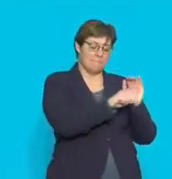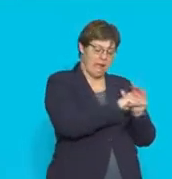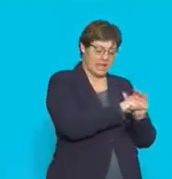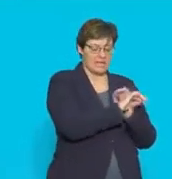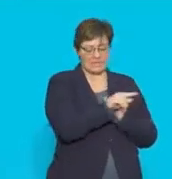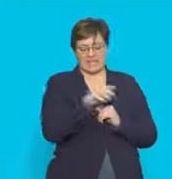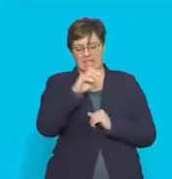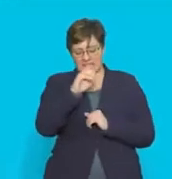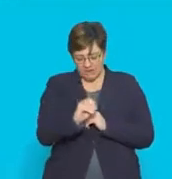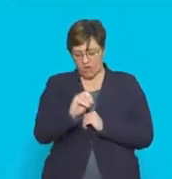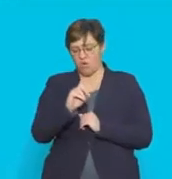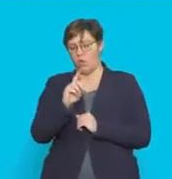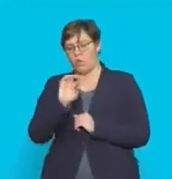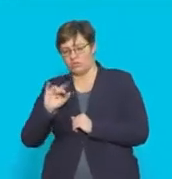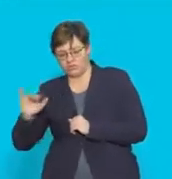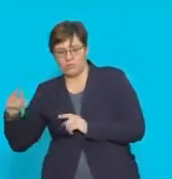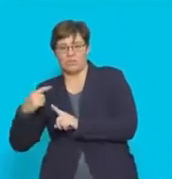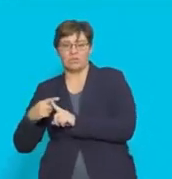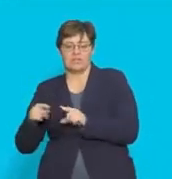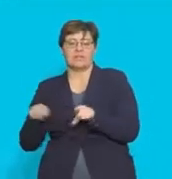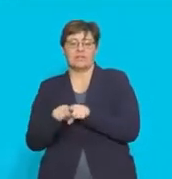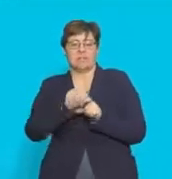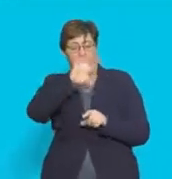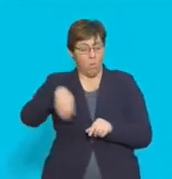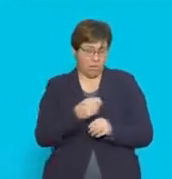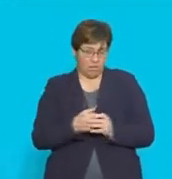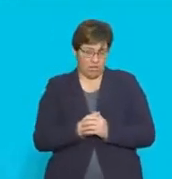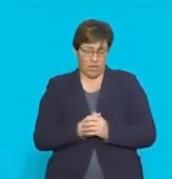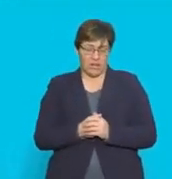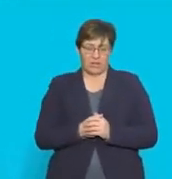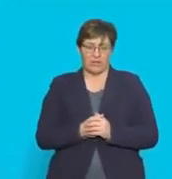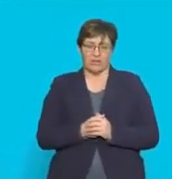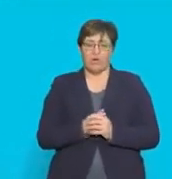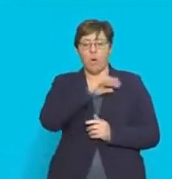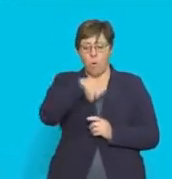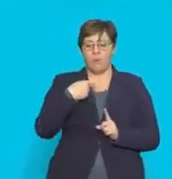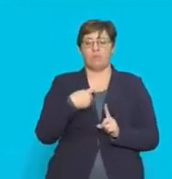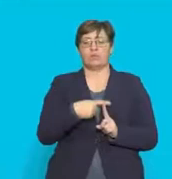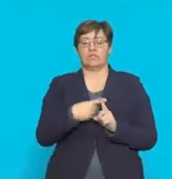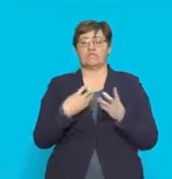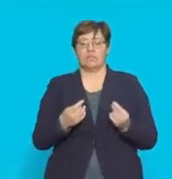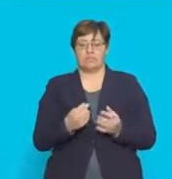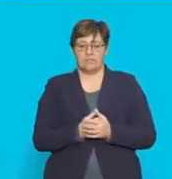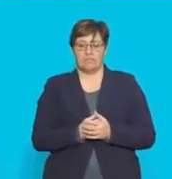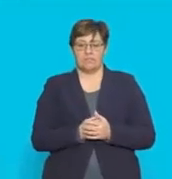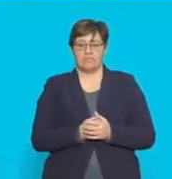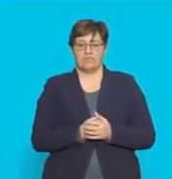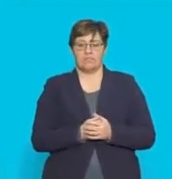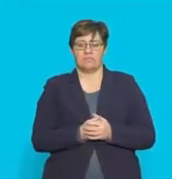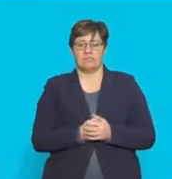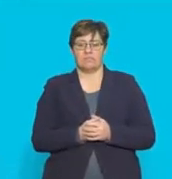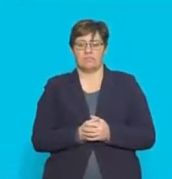these are all positive numbers. These are not positive, or